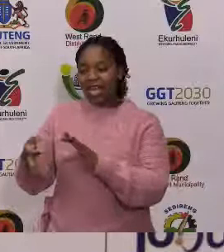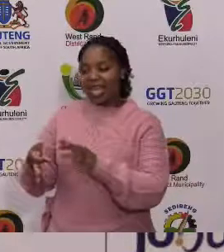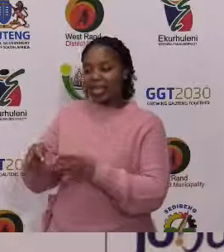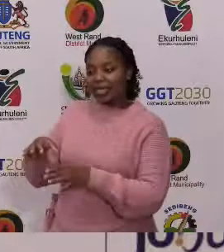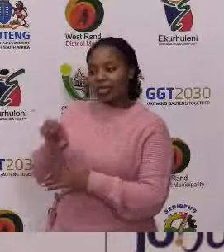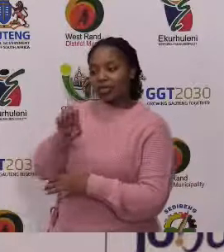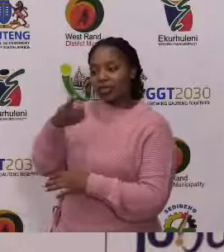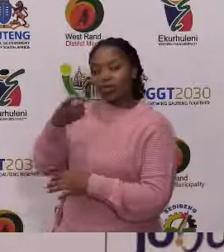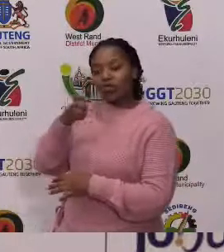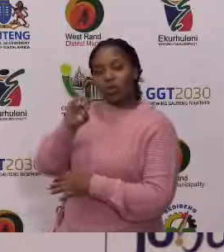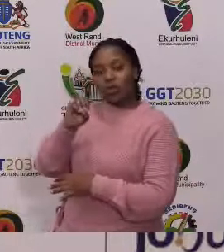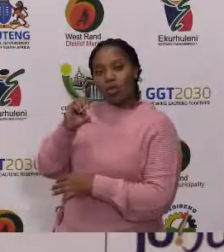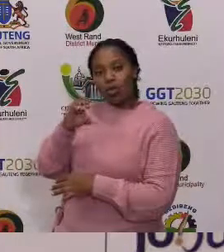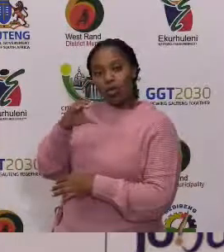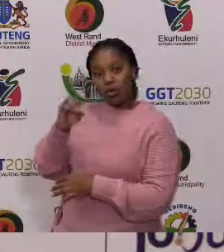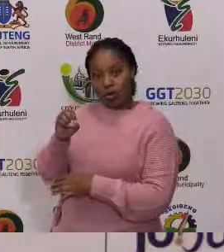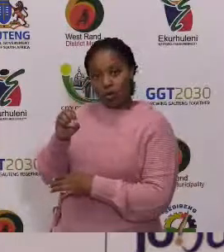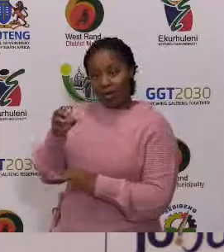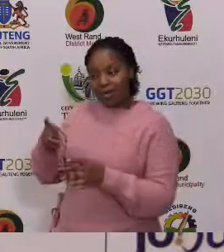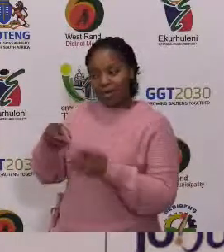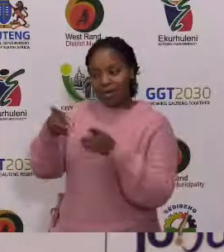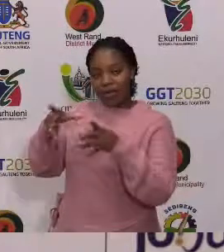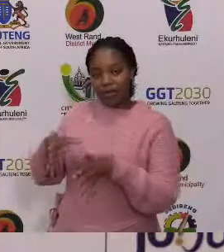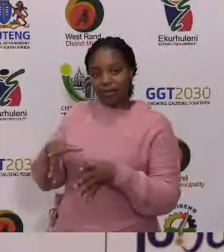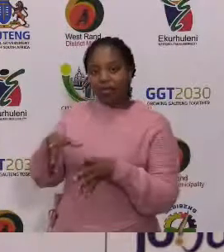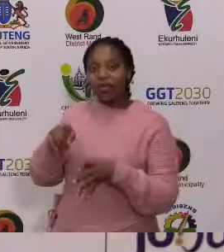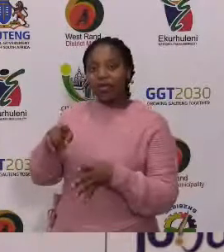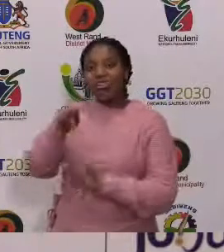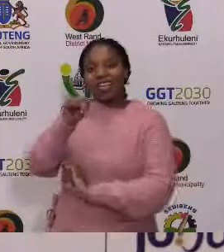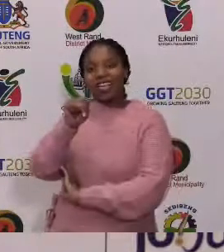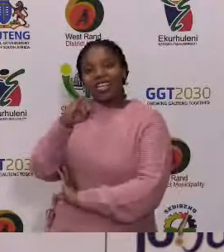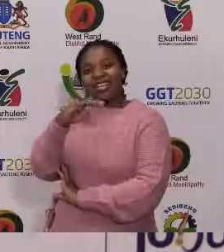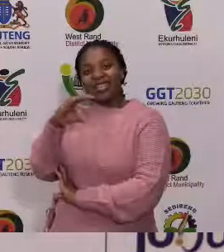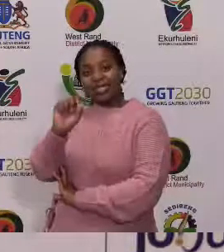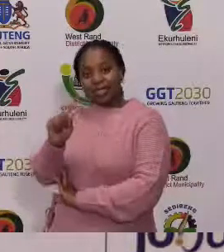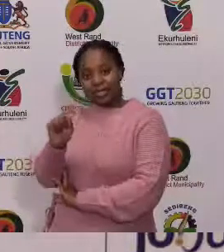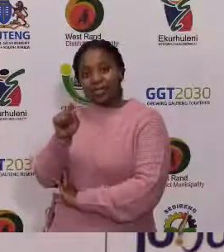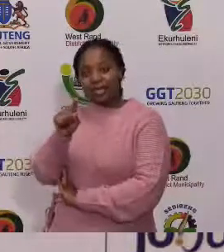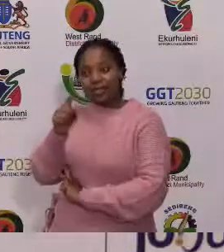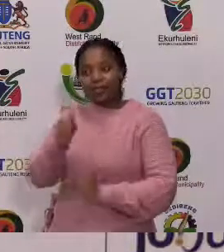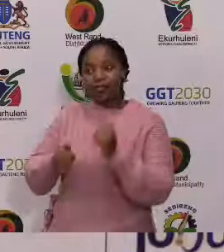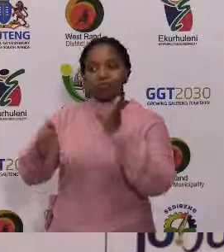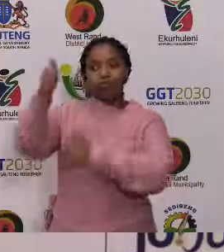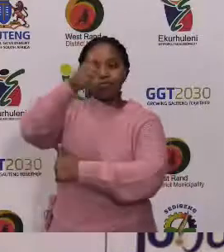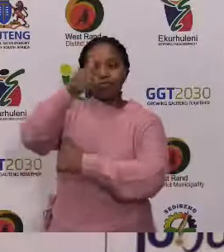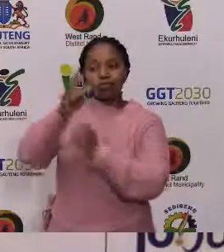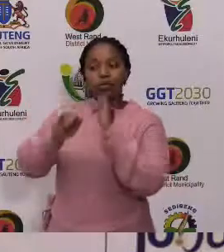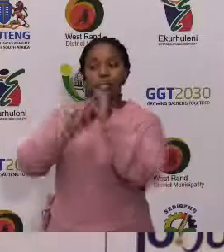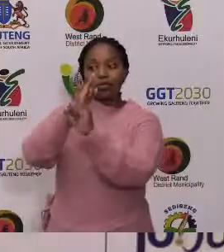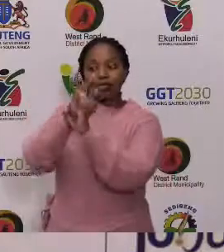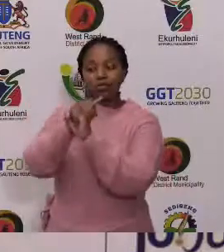NICD, which is this key institution that is monitoring